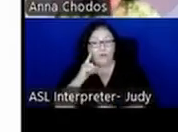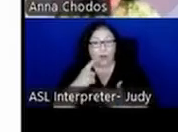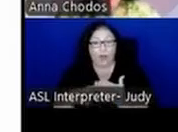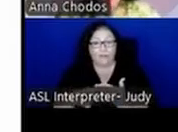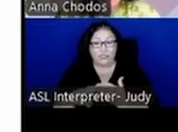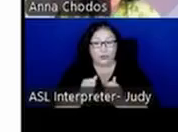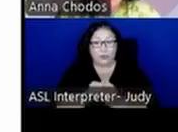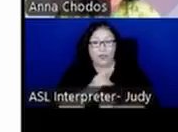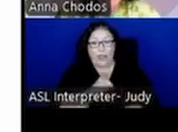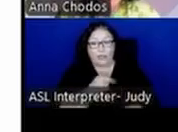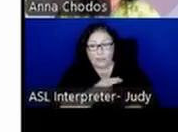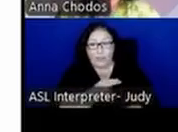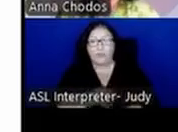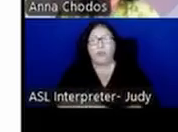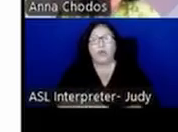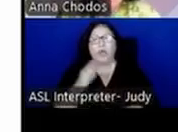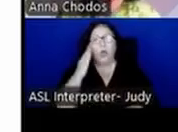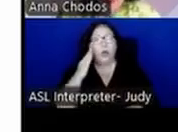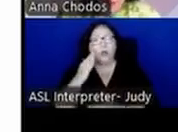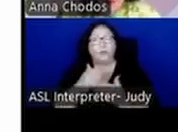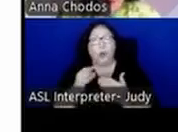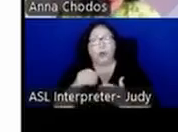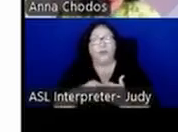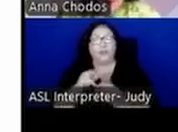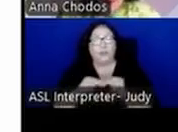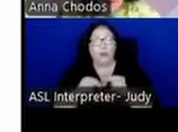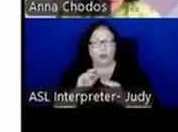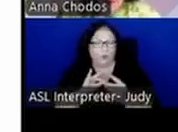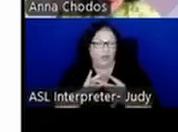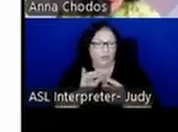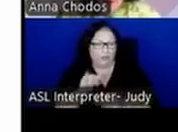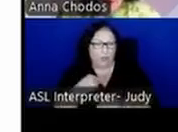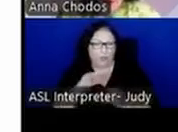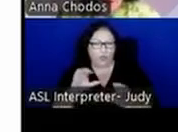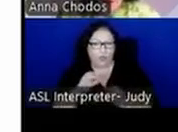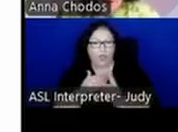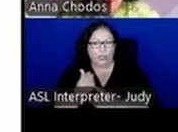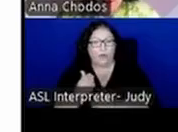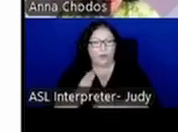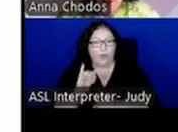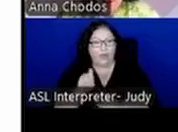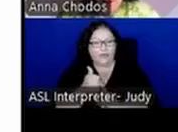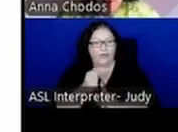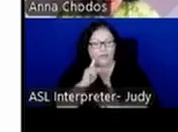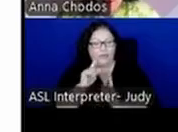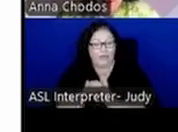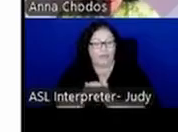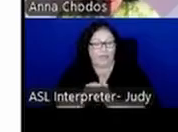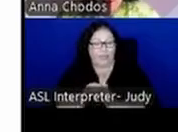building relationships that we're doing through the self-identification initiative, is really sitting down to